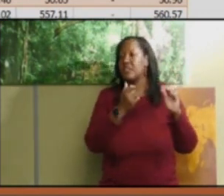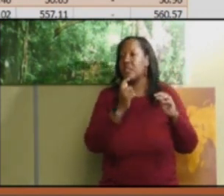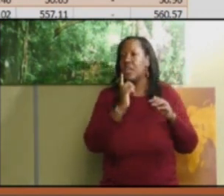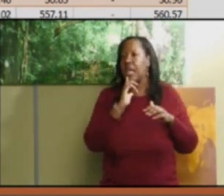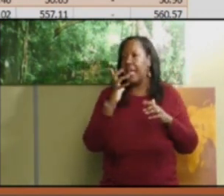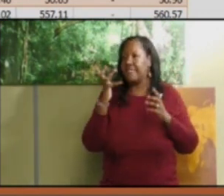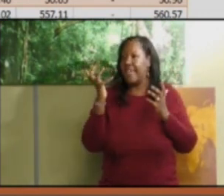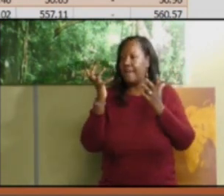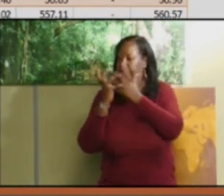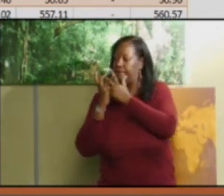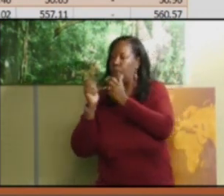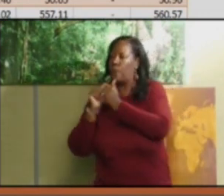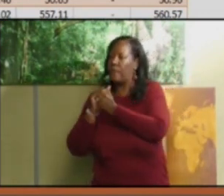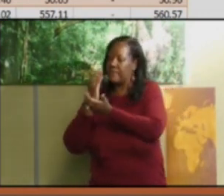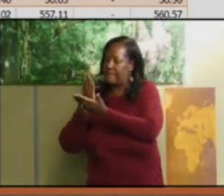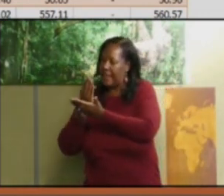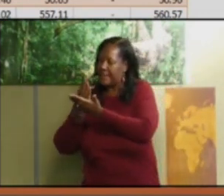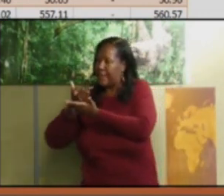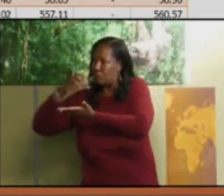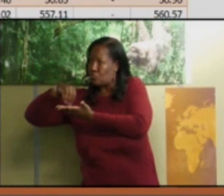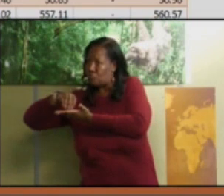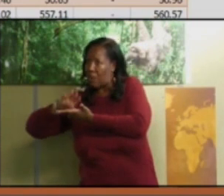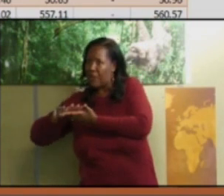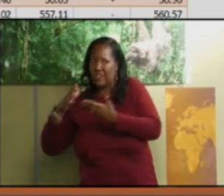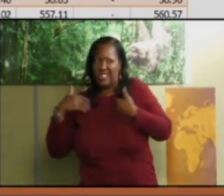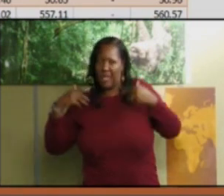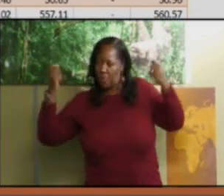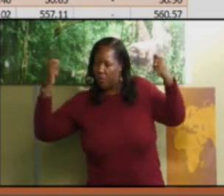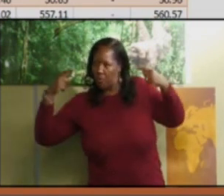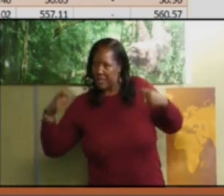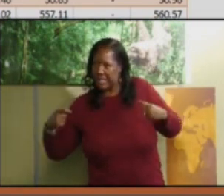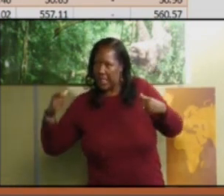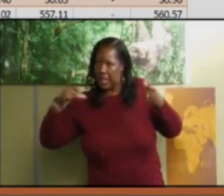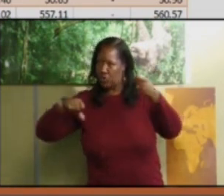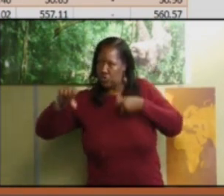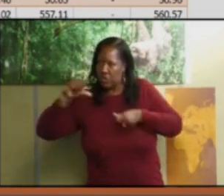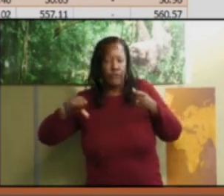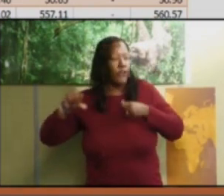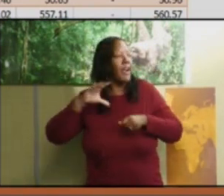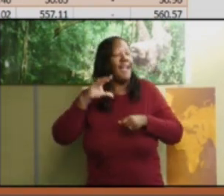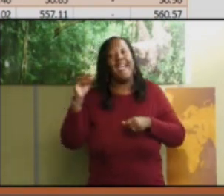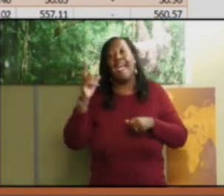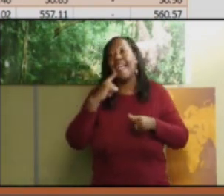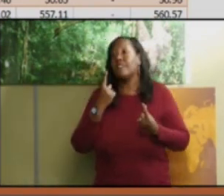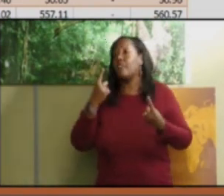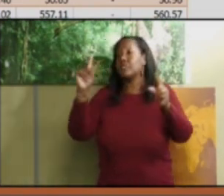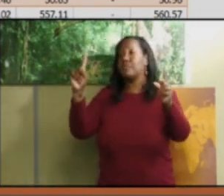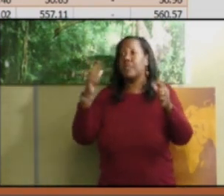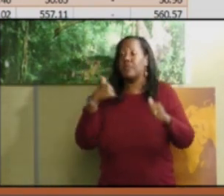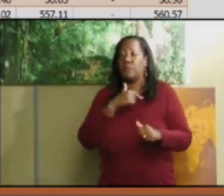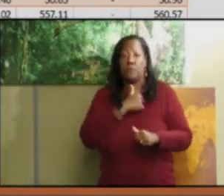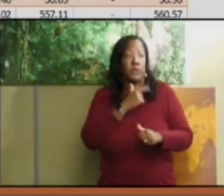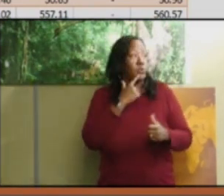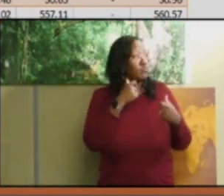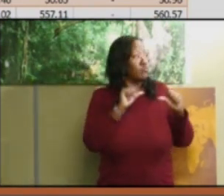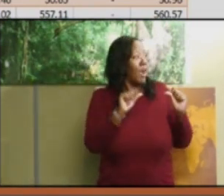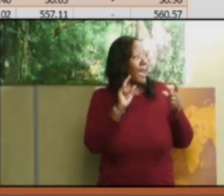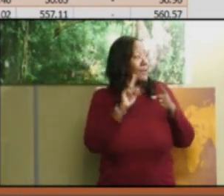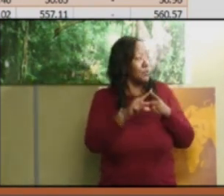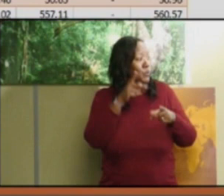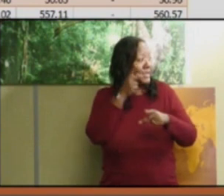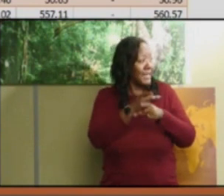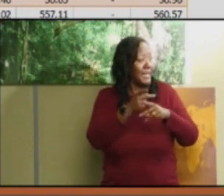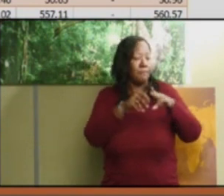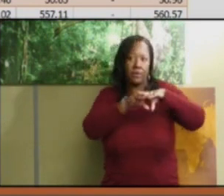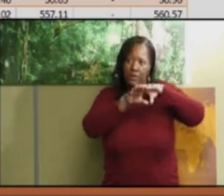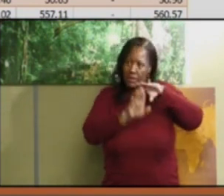the institution's financial records. And ultimately, we try to stay